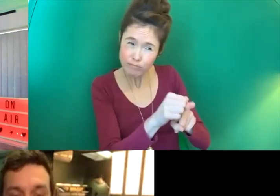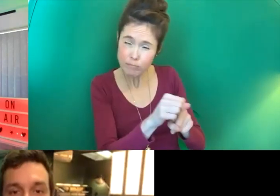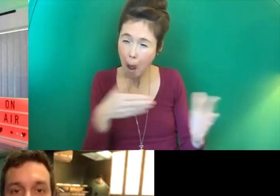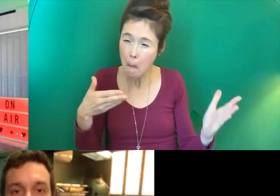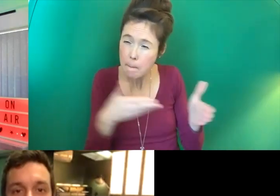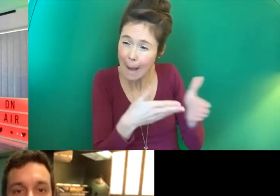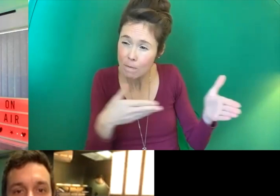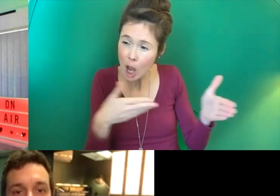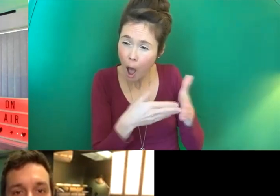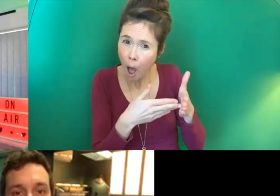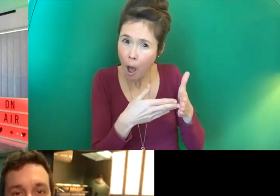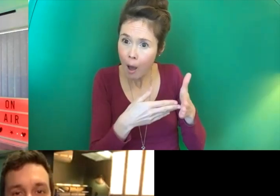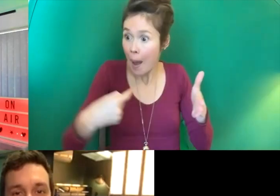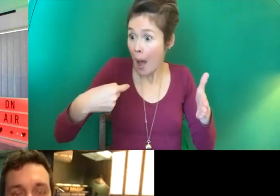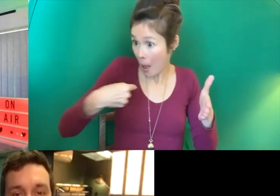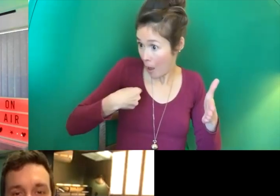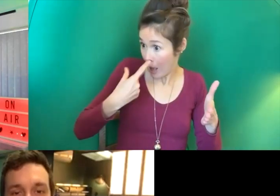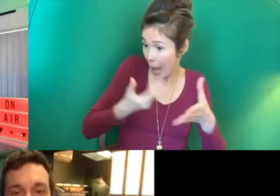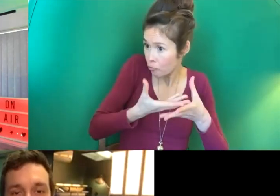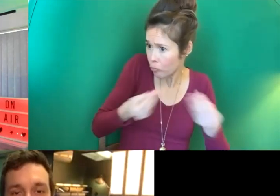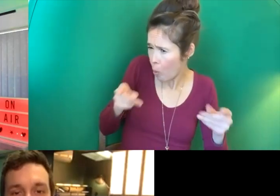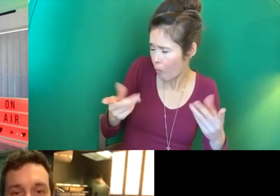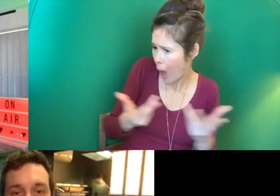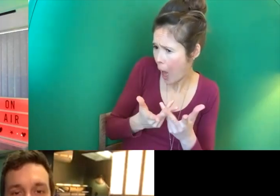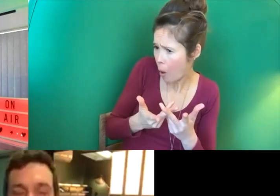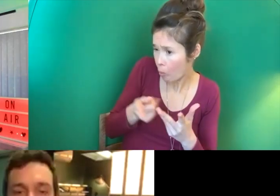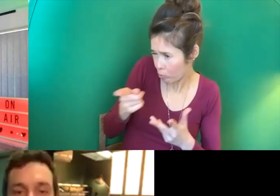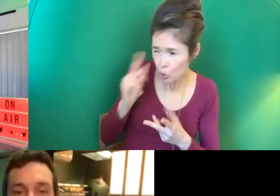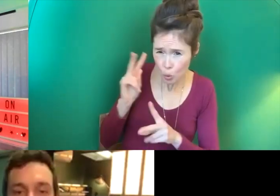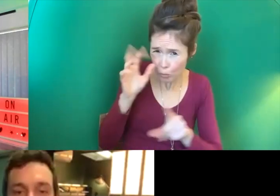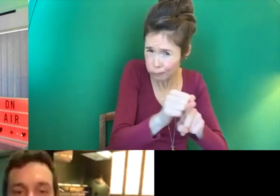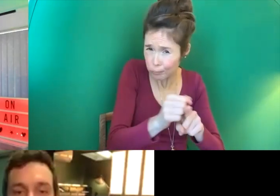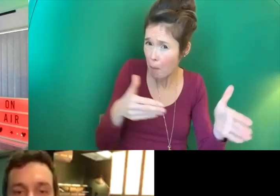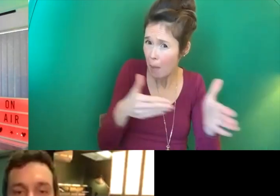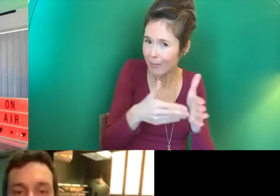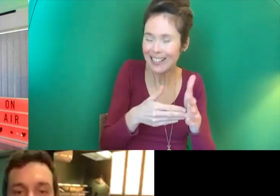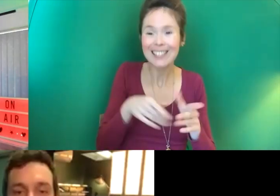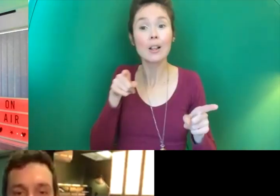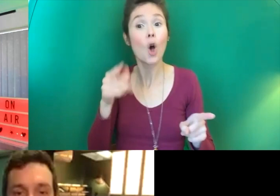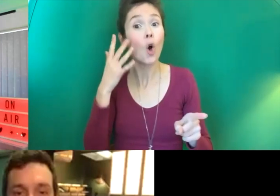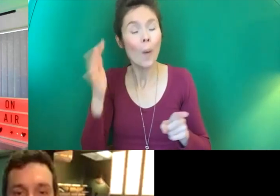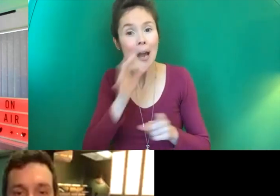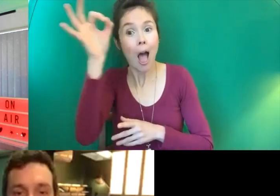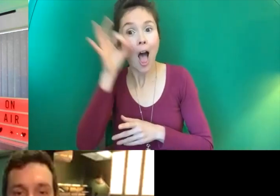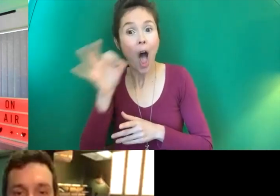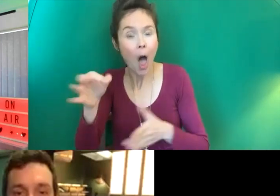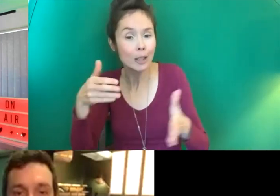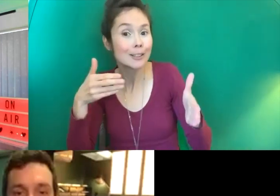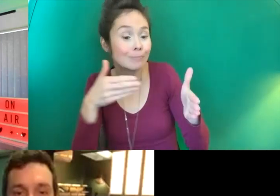the studio? And in asking that question, I think all of our changes have come from